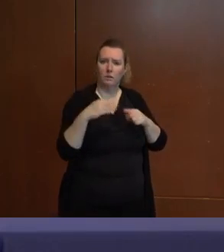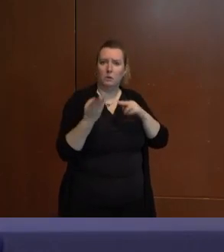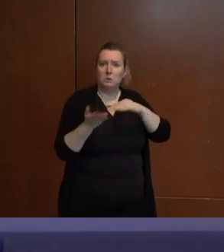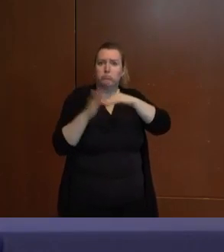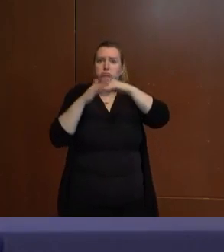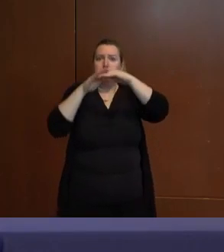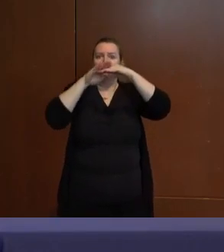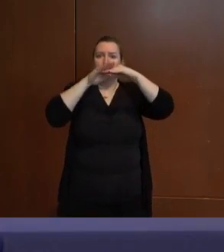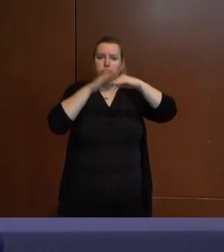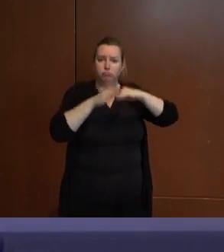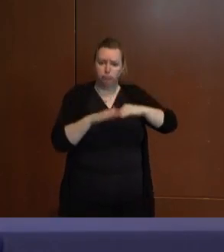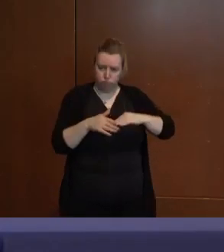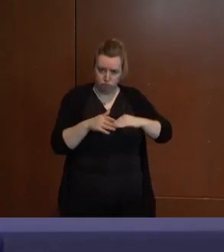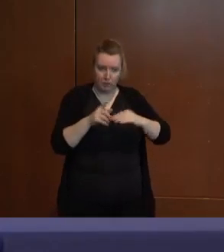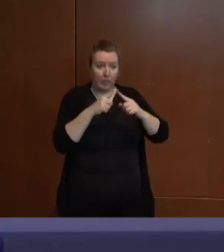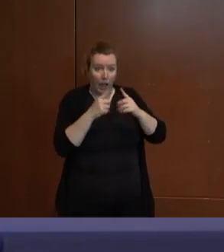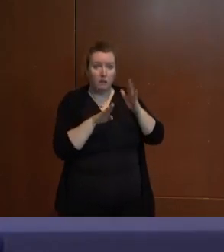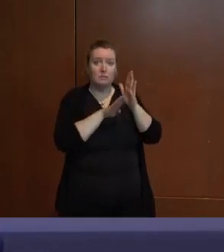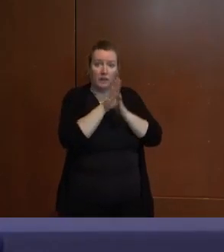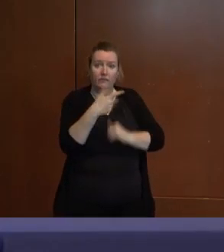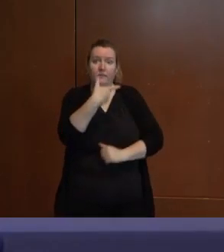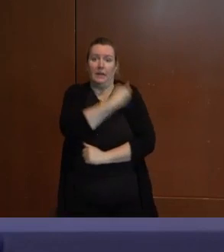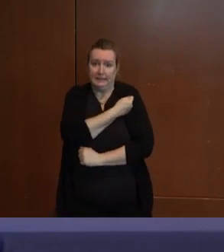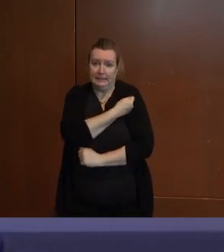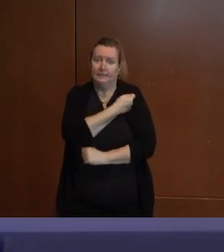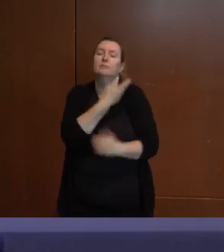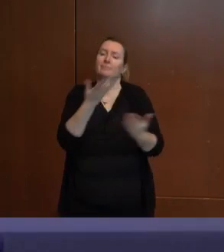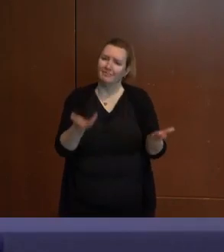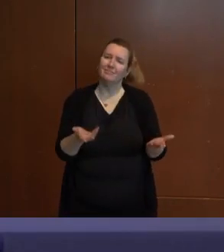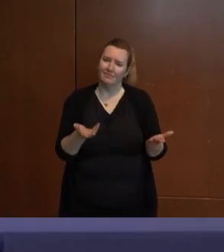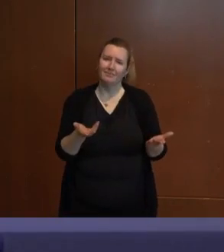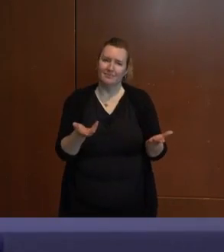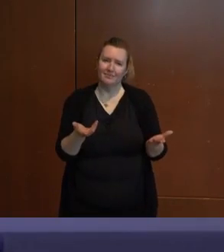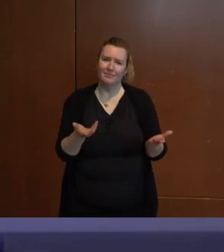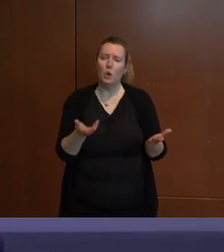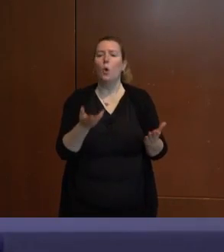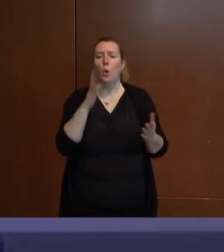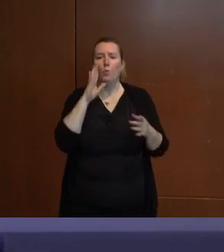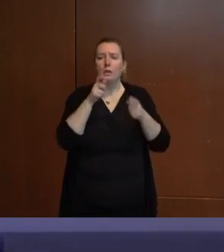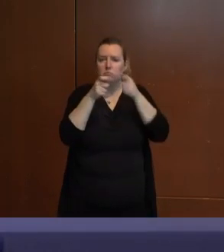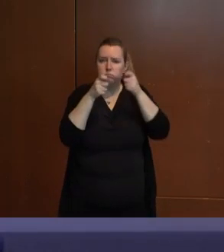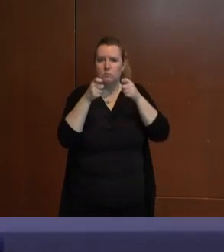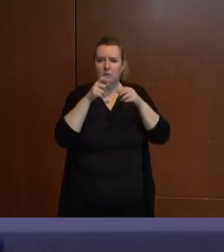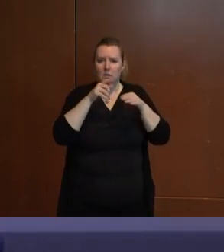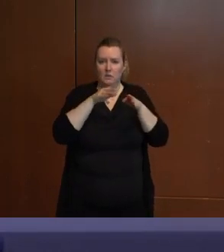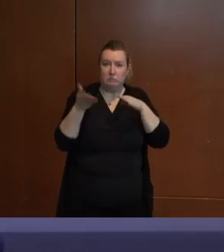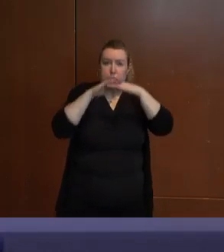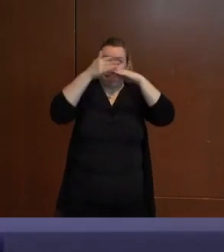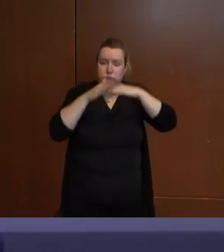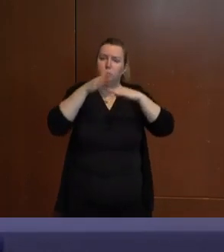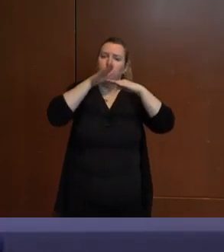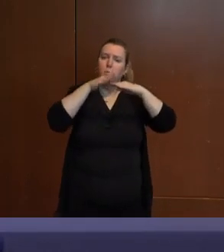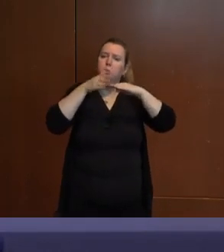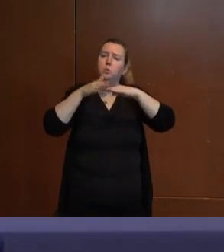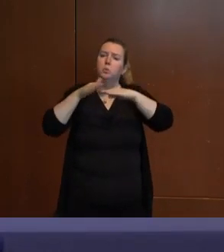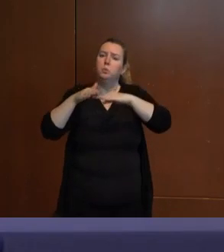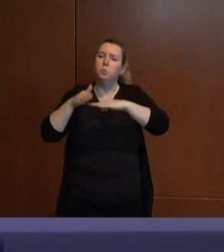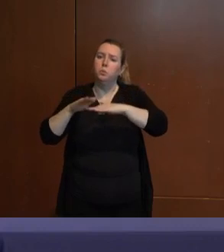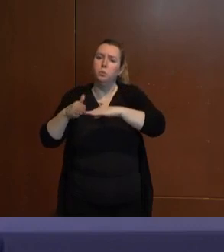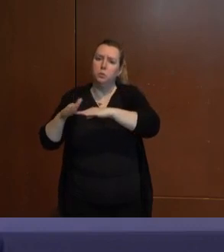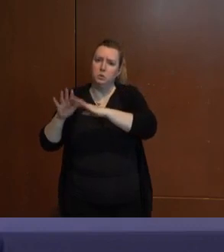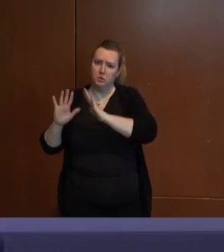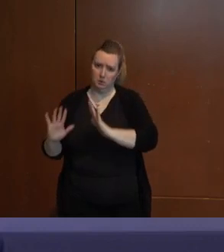be a reality if we bat 1,000. But I am not going to make the people of this state